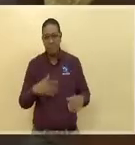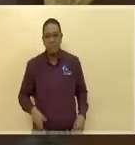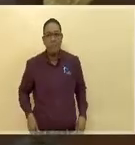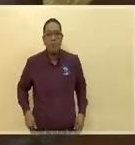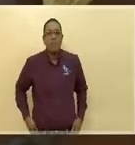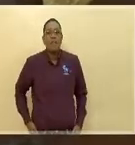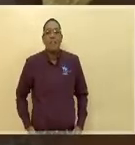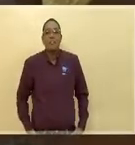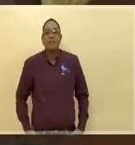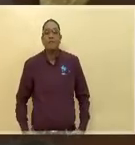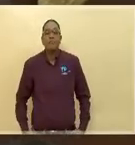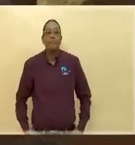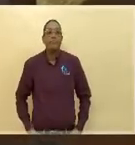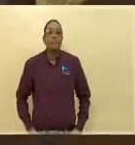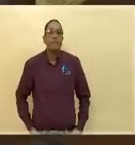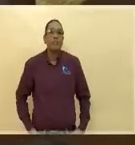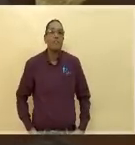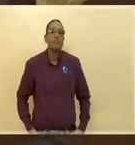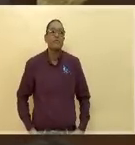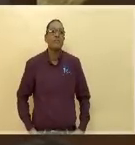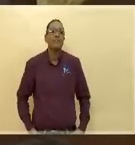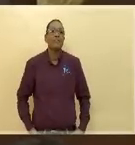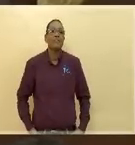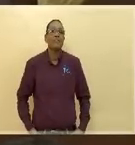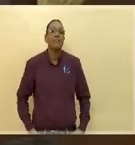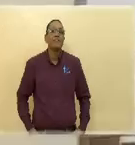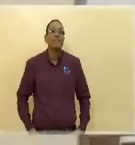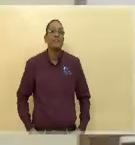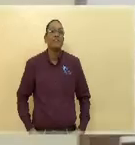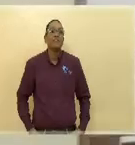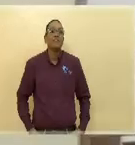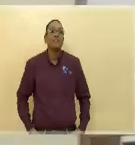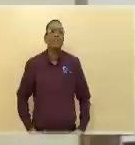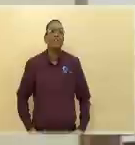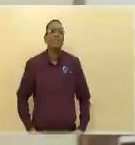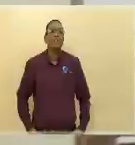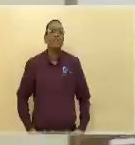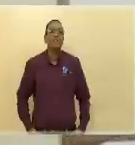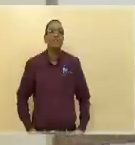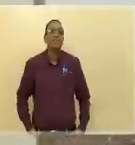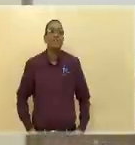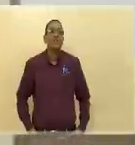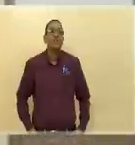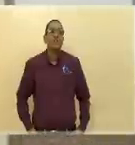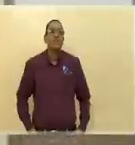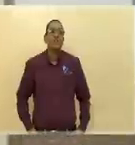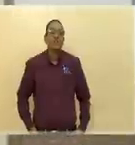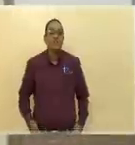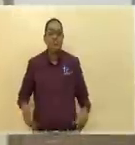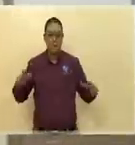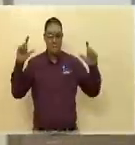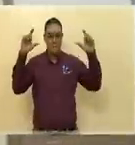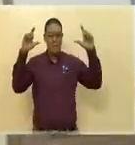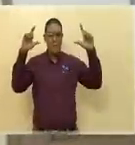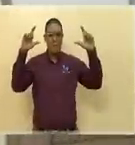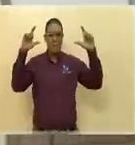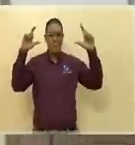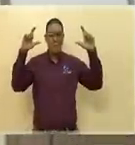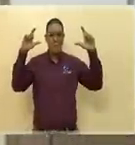All right, that's fine. And now one big photograph to make sure that we